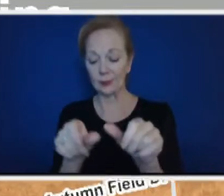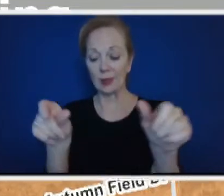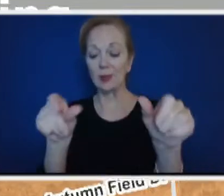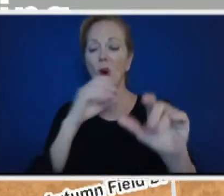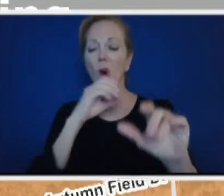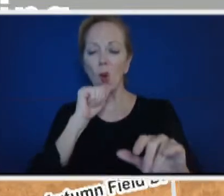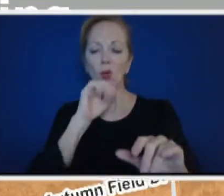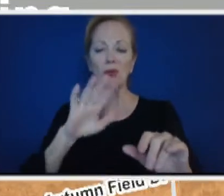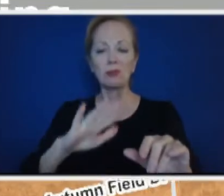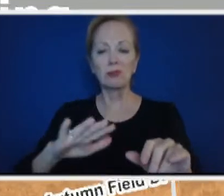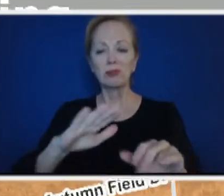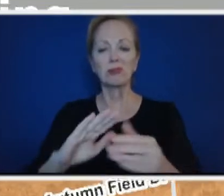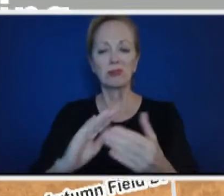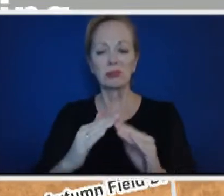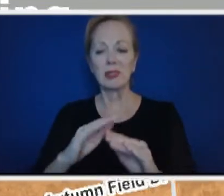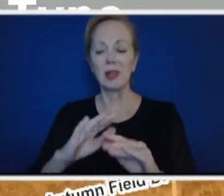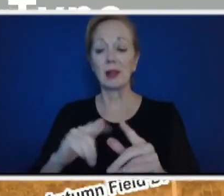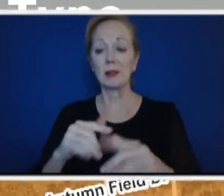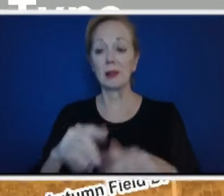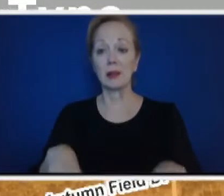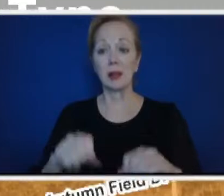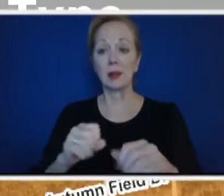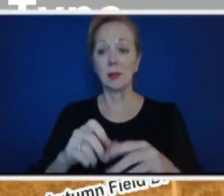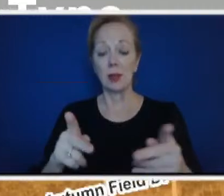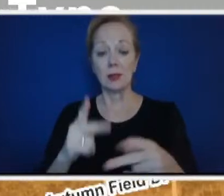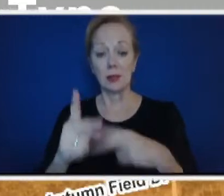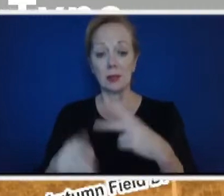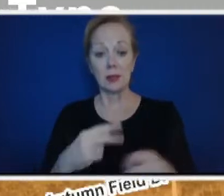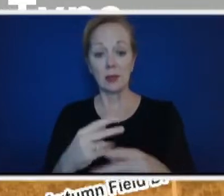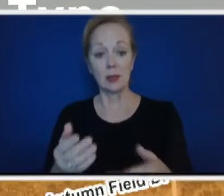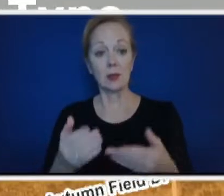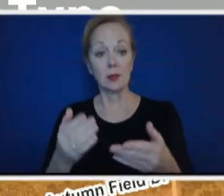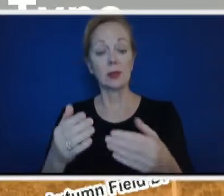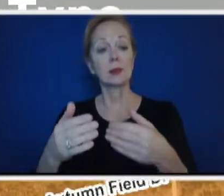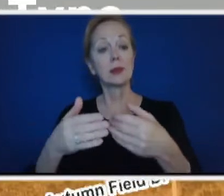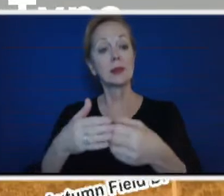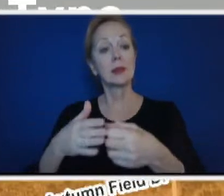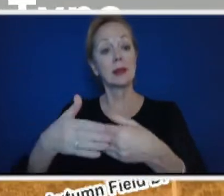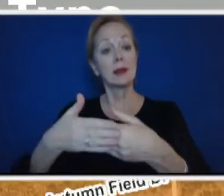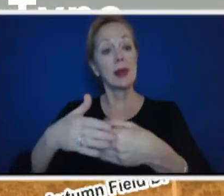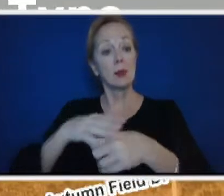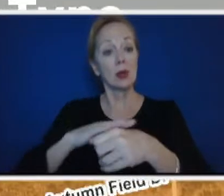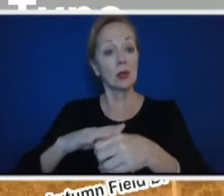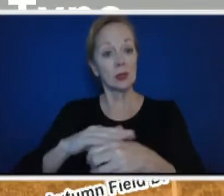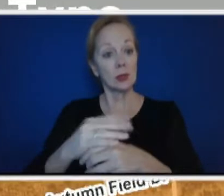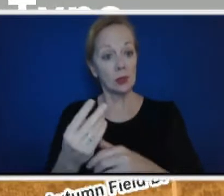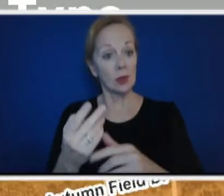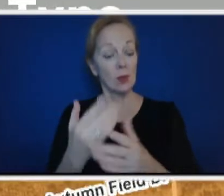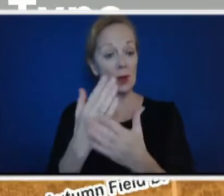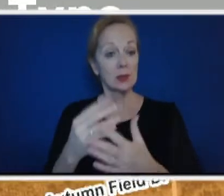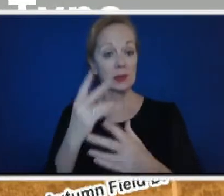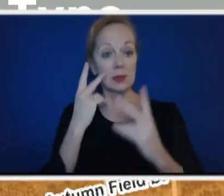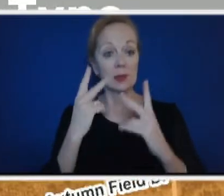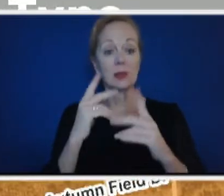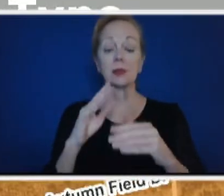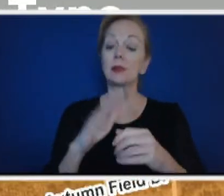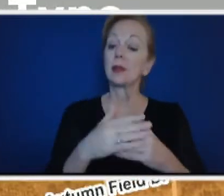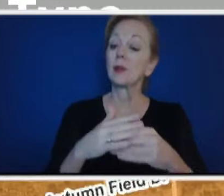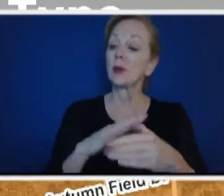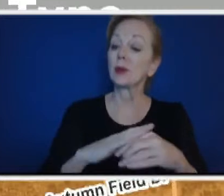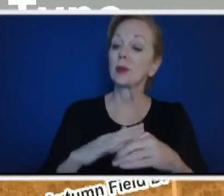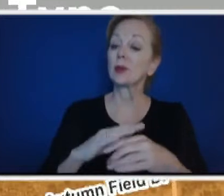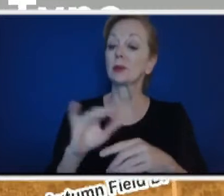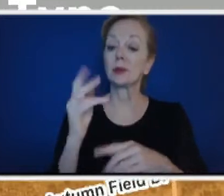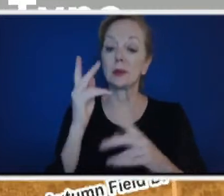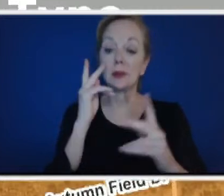districts. The adopted place type does recommend neighborhood 2 for a portion of the site, as well as neighborhood 1 for a portion of the